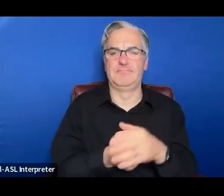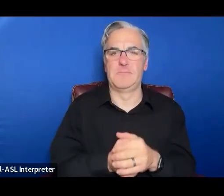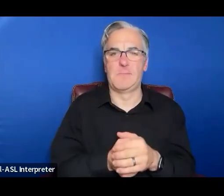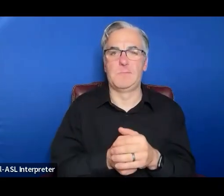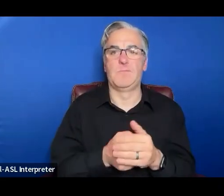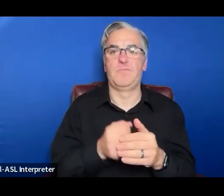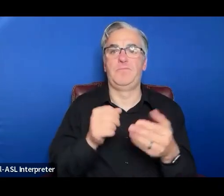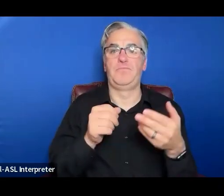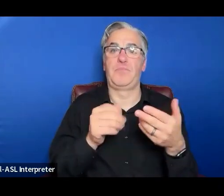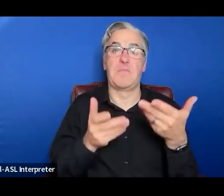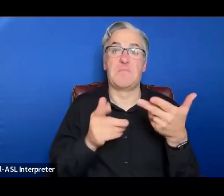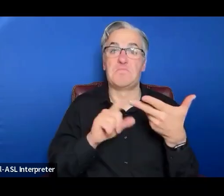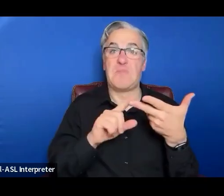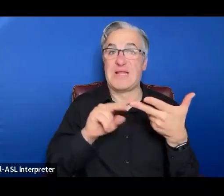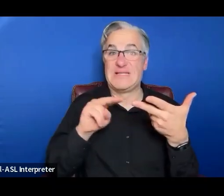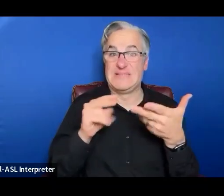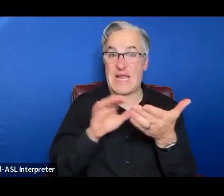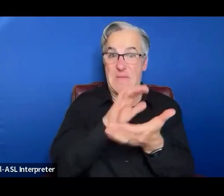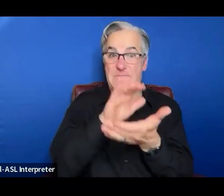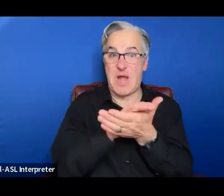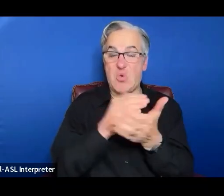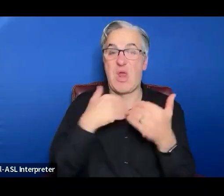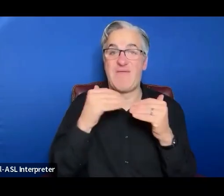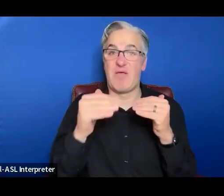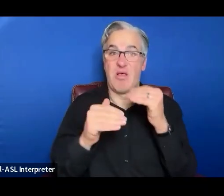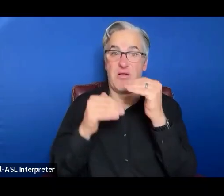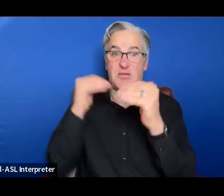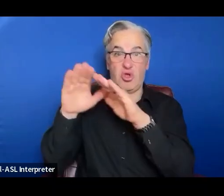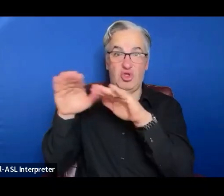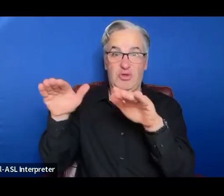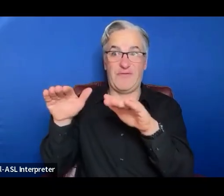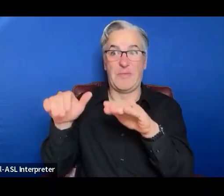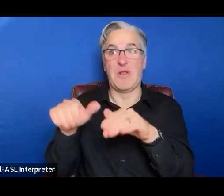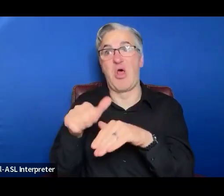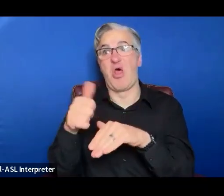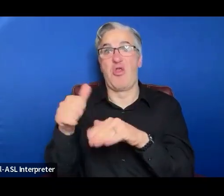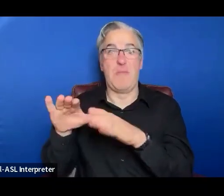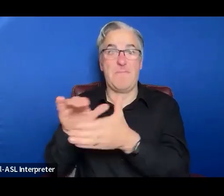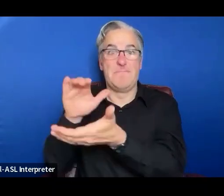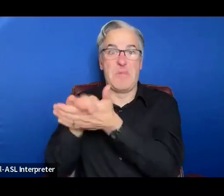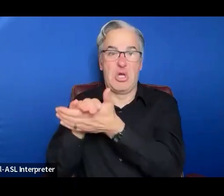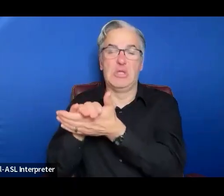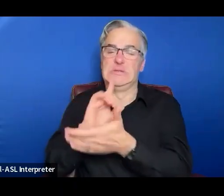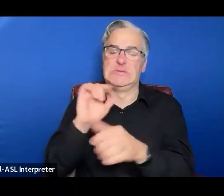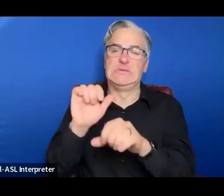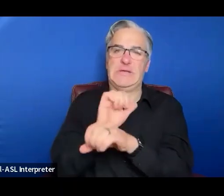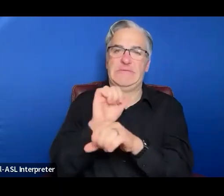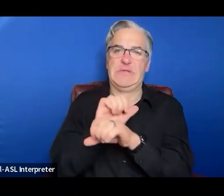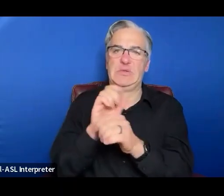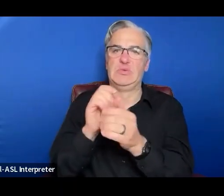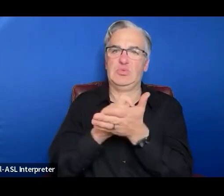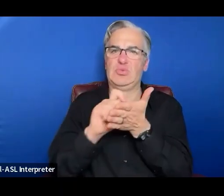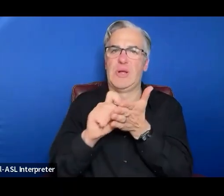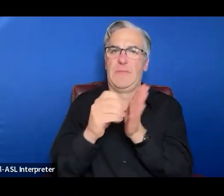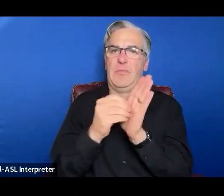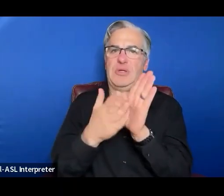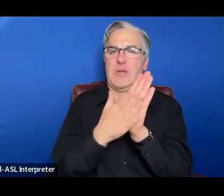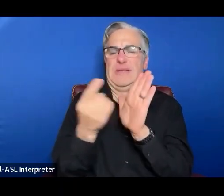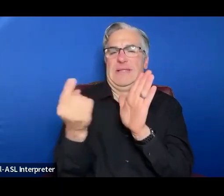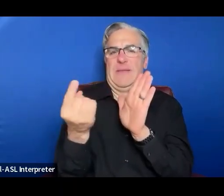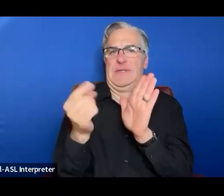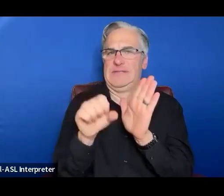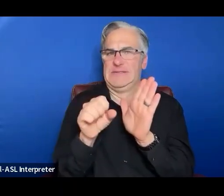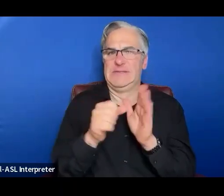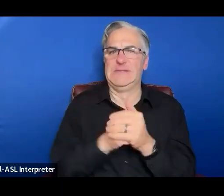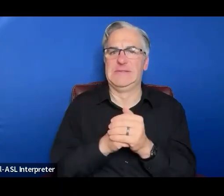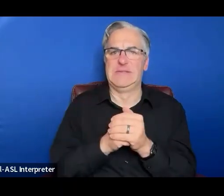If you're in a second marriage and you have adult children from a different marriage, you definitely want to have something in writing because that's